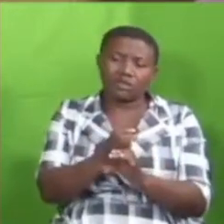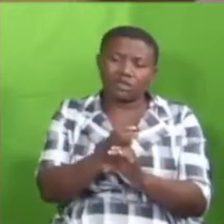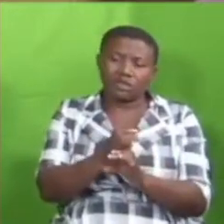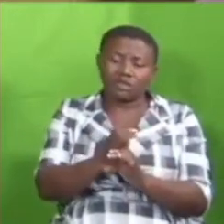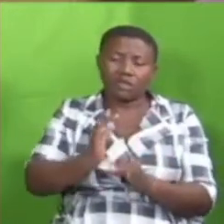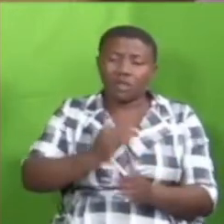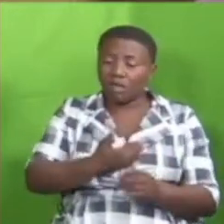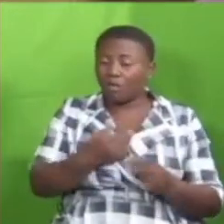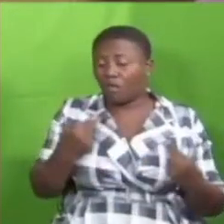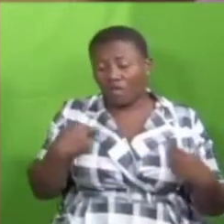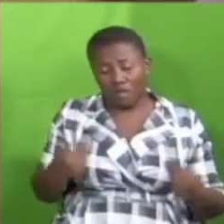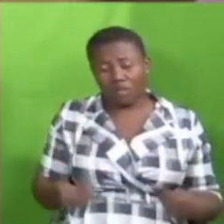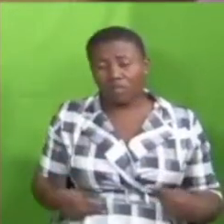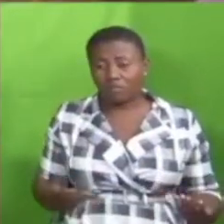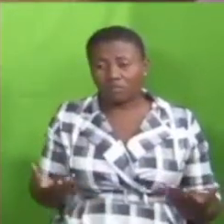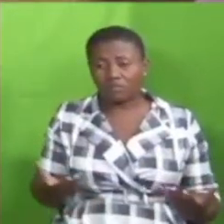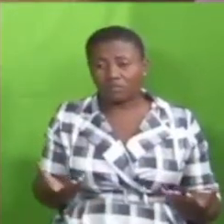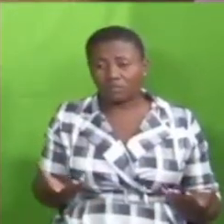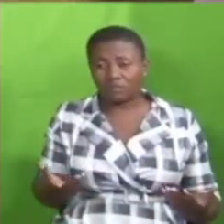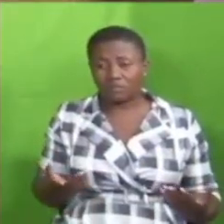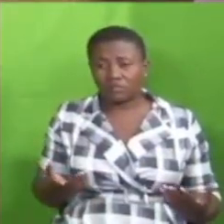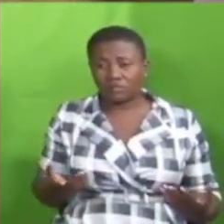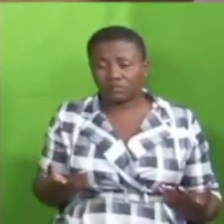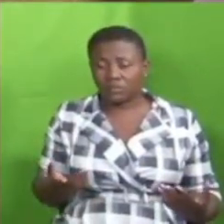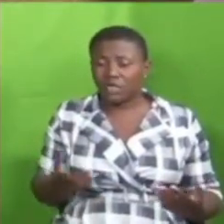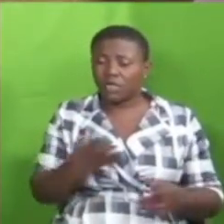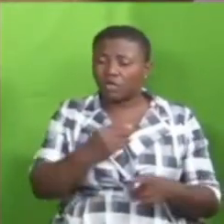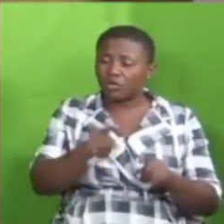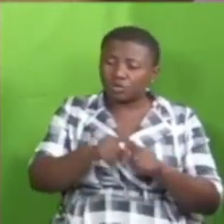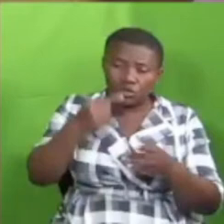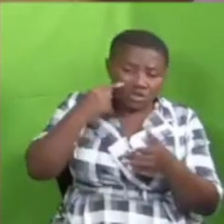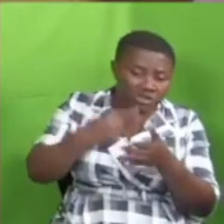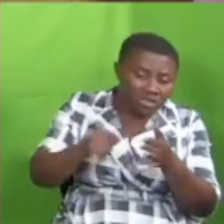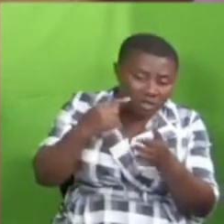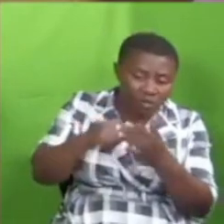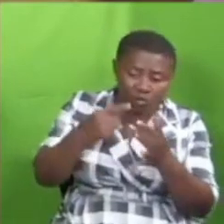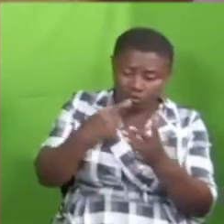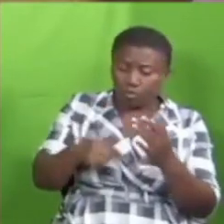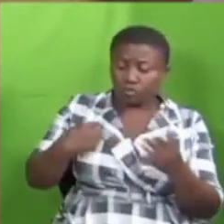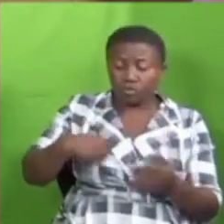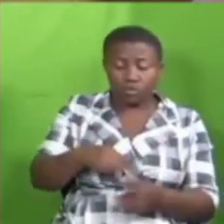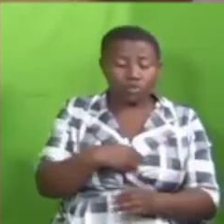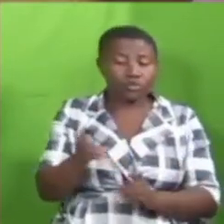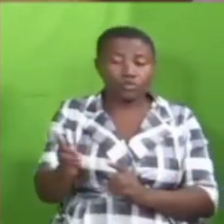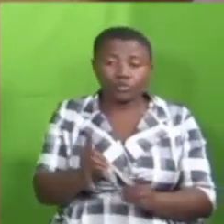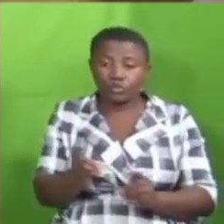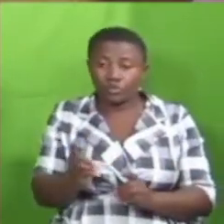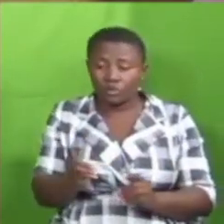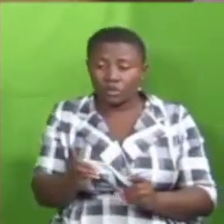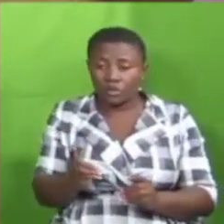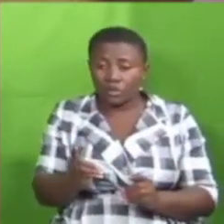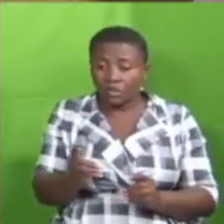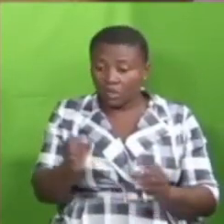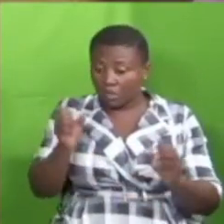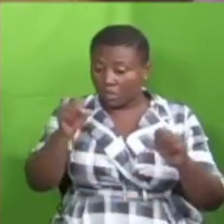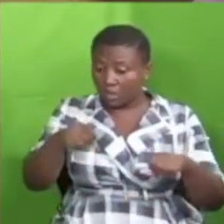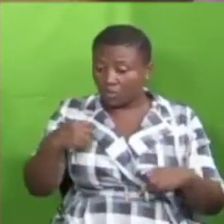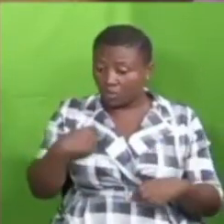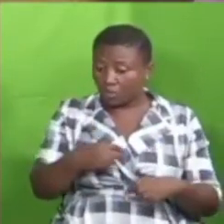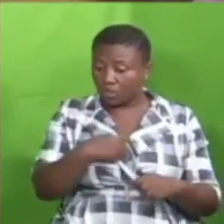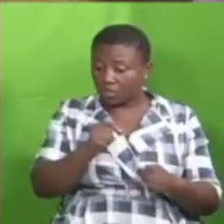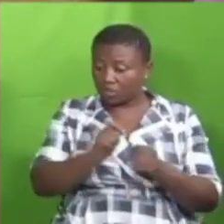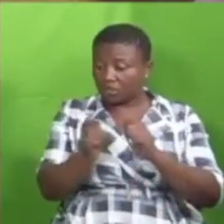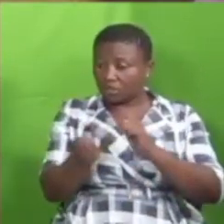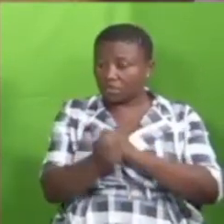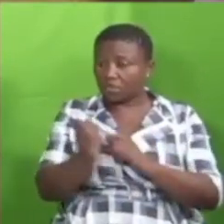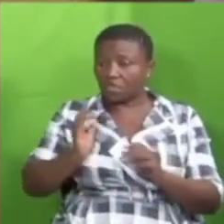health and also take a holistic look at all that we do in this House. Can we sometimes change our sitting times?